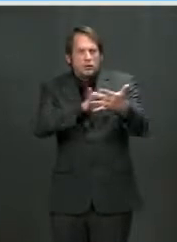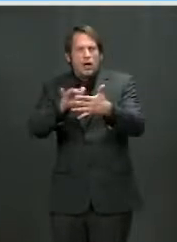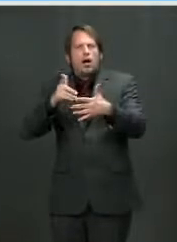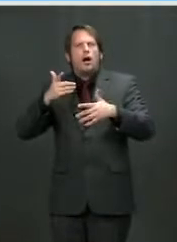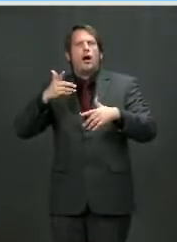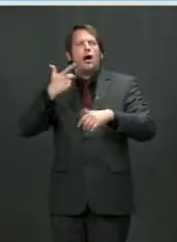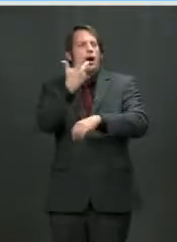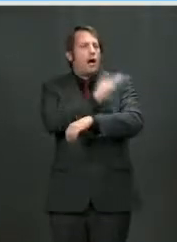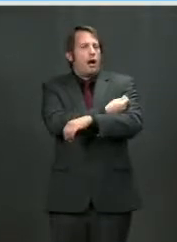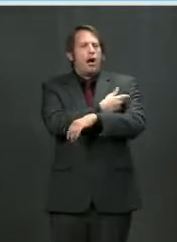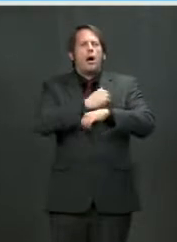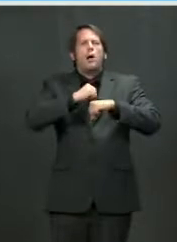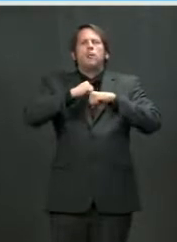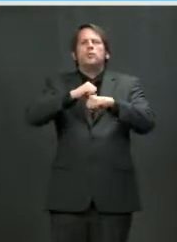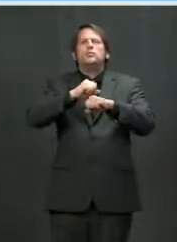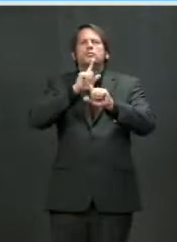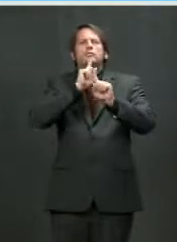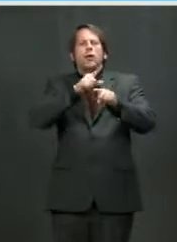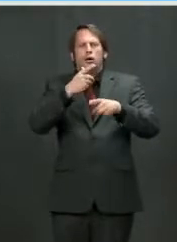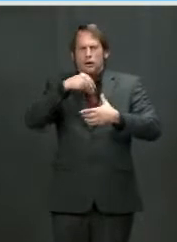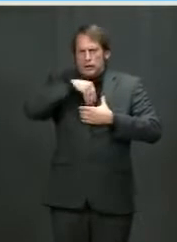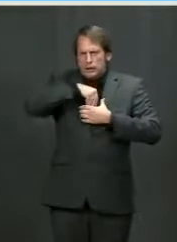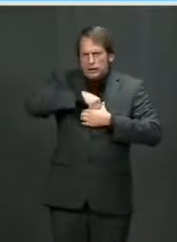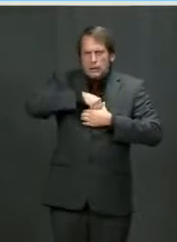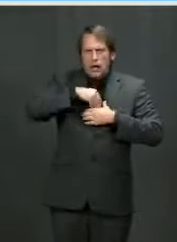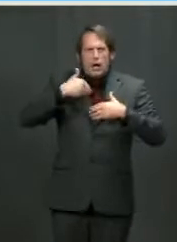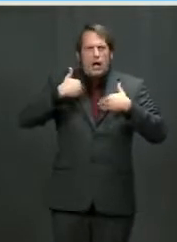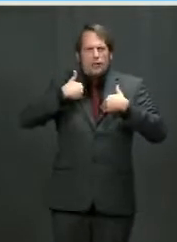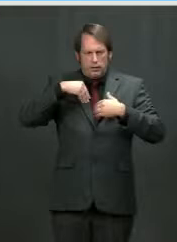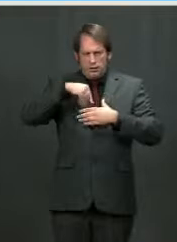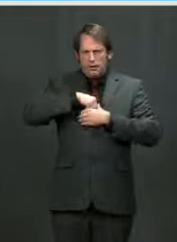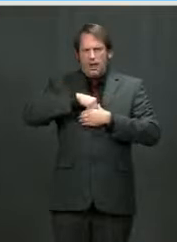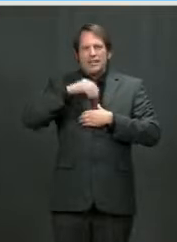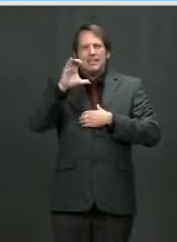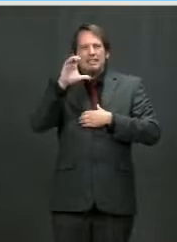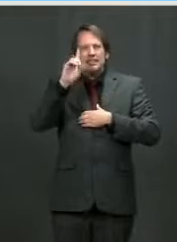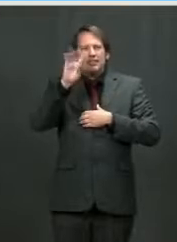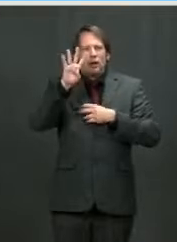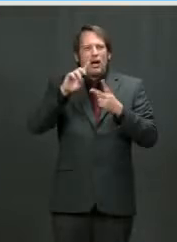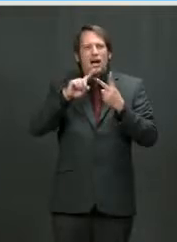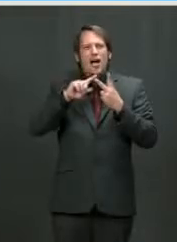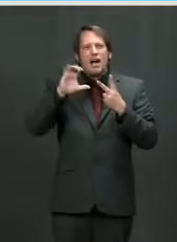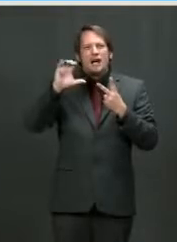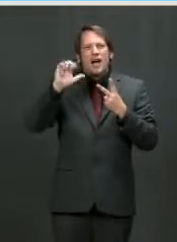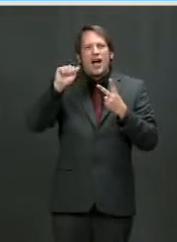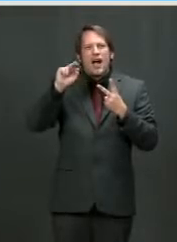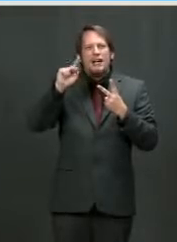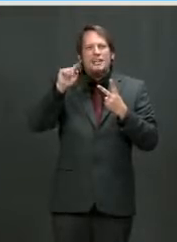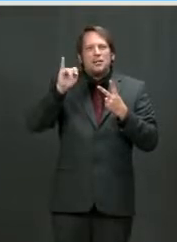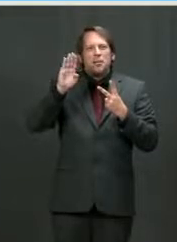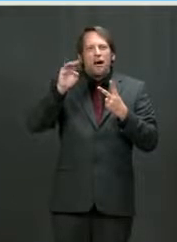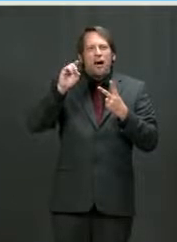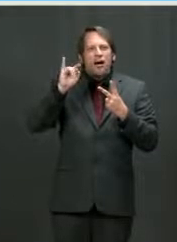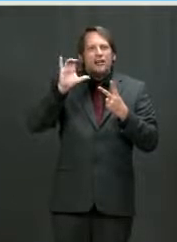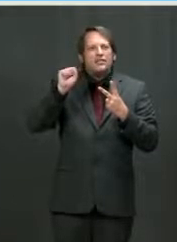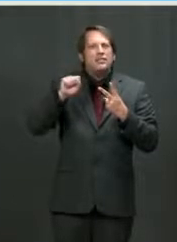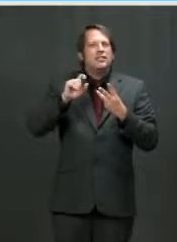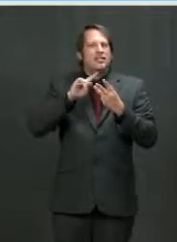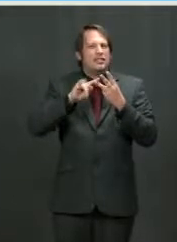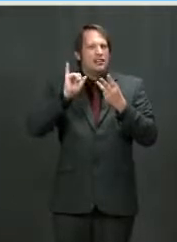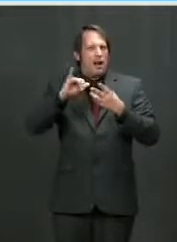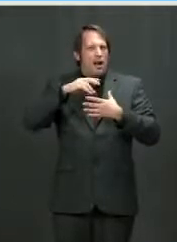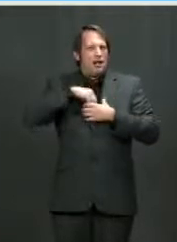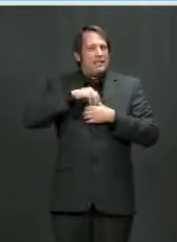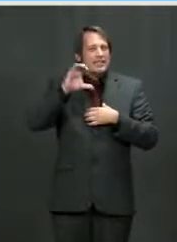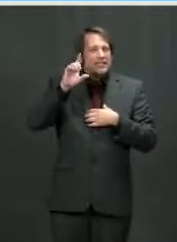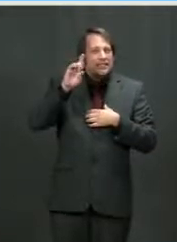antibodies, CD4 and CD8 T cells, following natural infection. And about